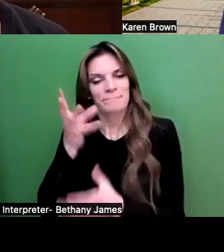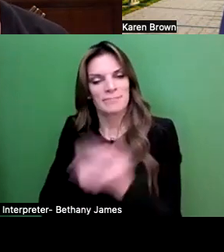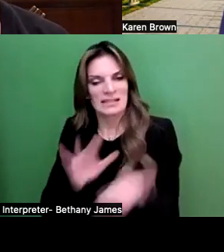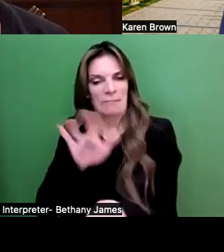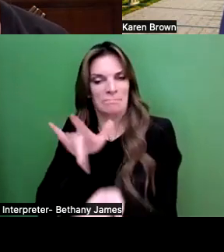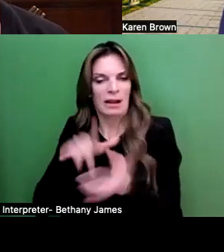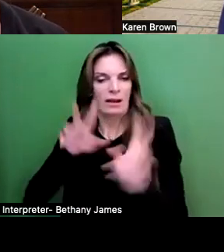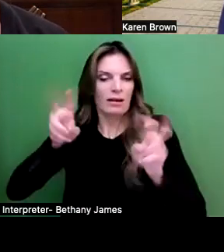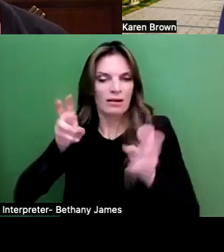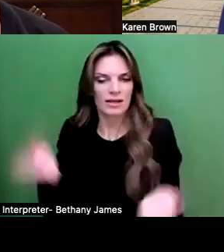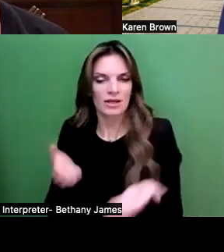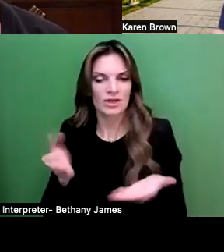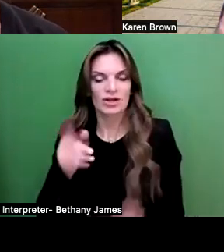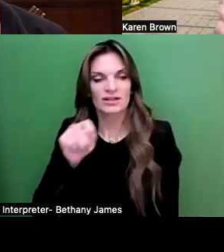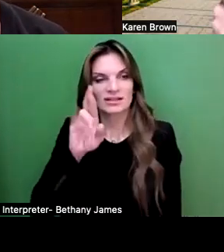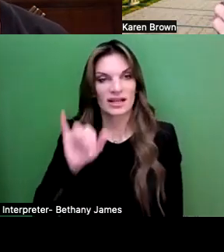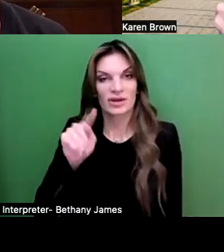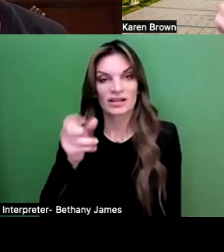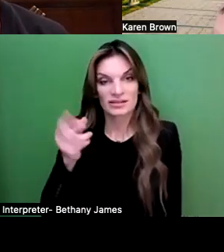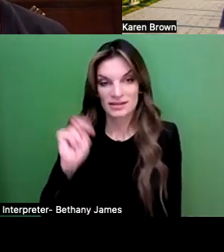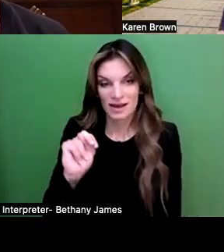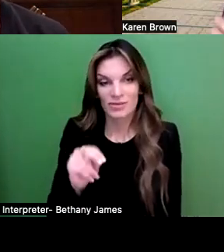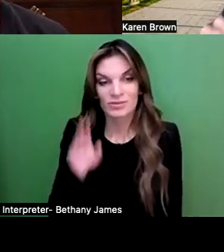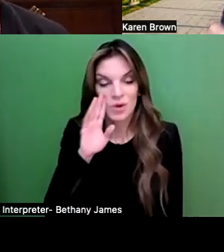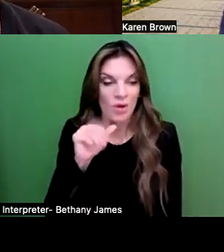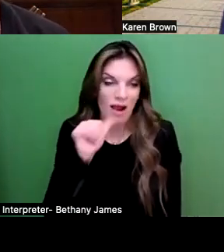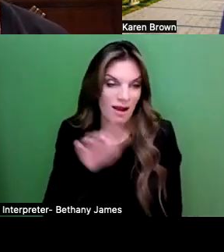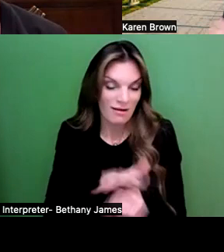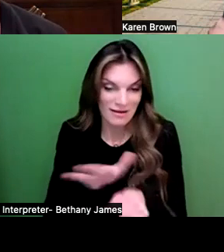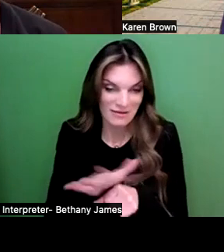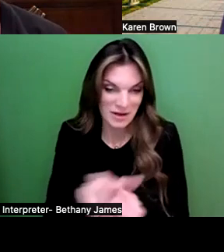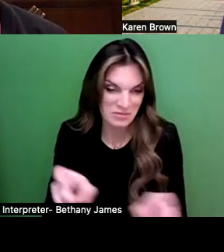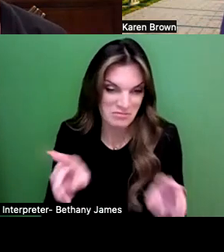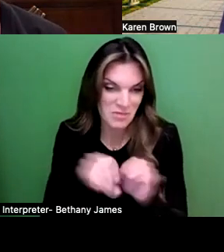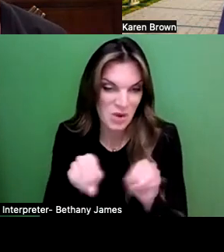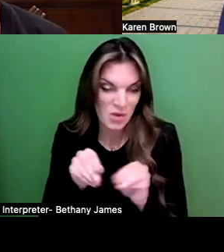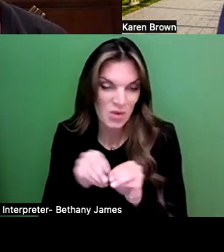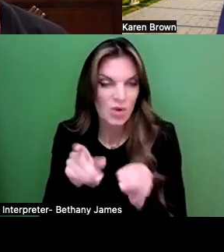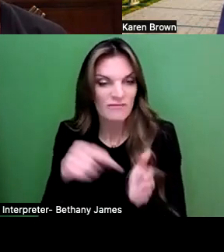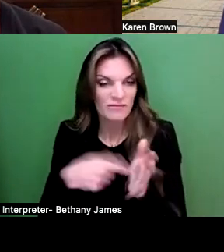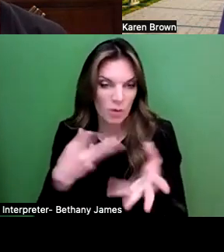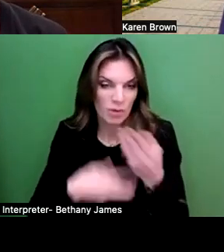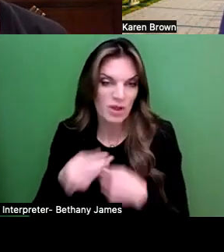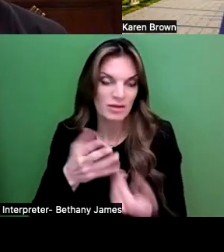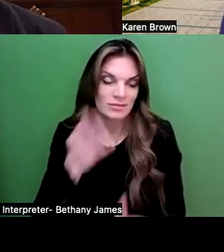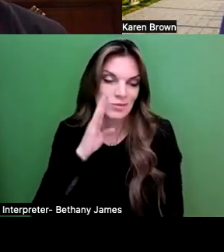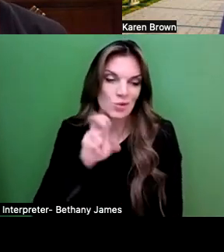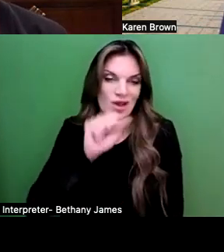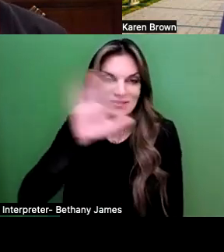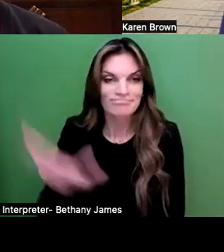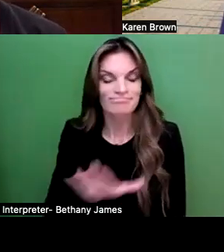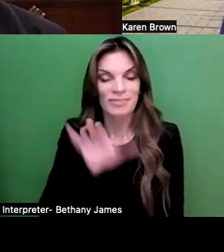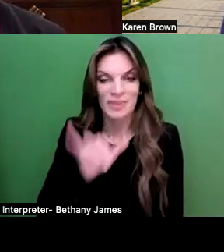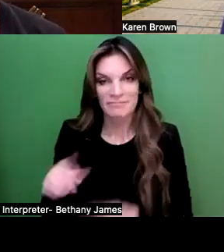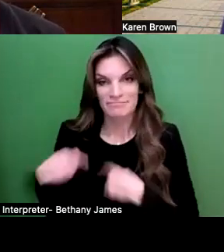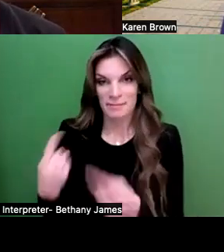housing options. It's never enough, of course. The whole county, the whole country needs more. But we need to find options that are available for